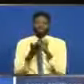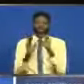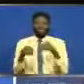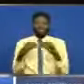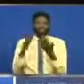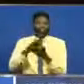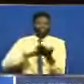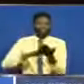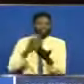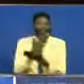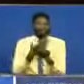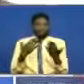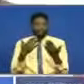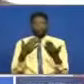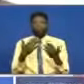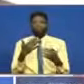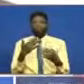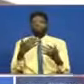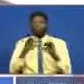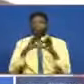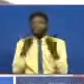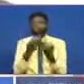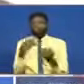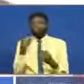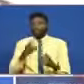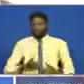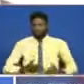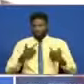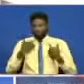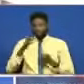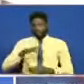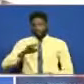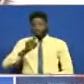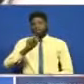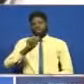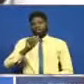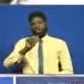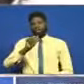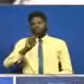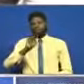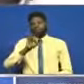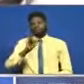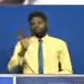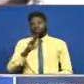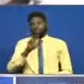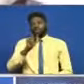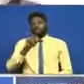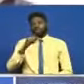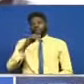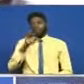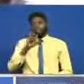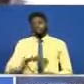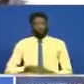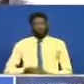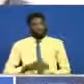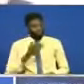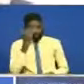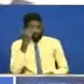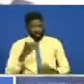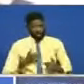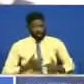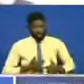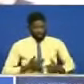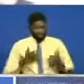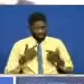living within Kambi Ndege camp. For giving us support, particularly in a very critical area, you know, water is life and there is no life without